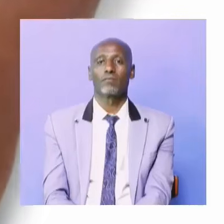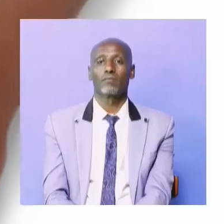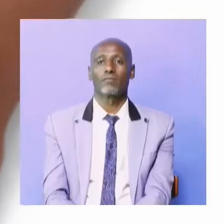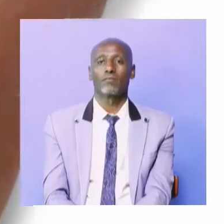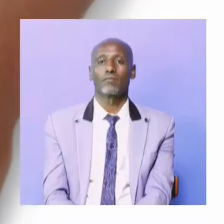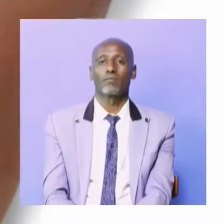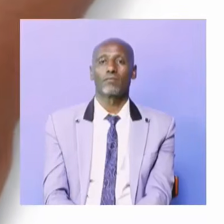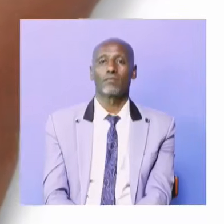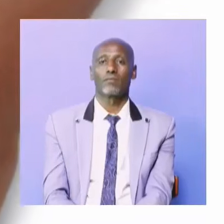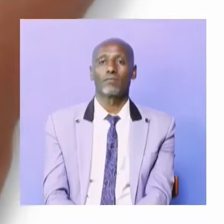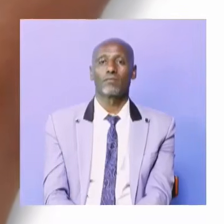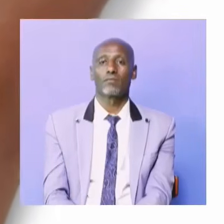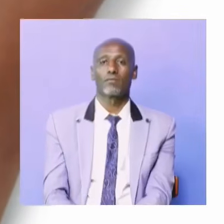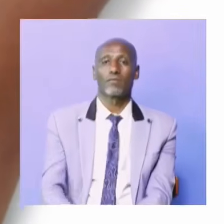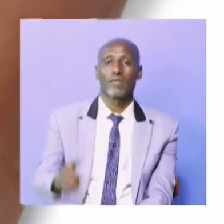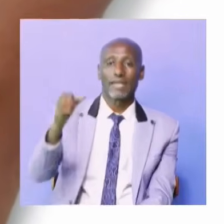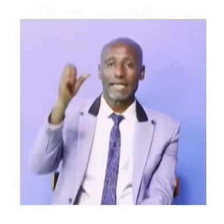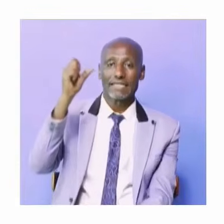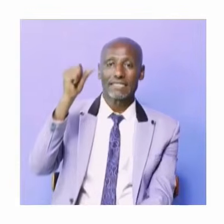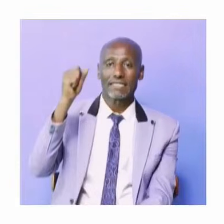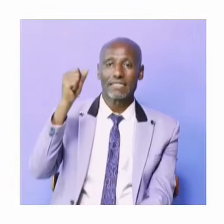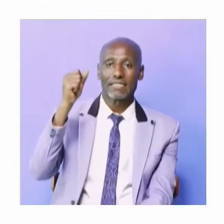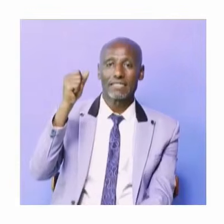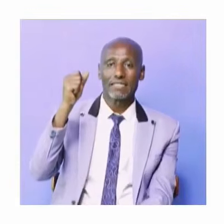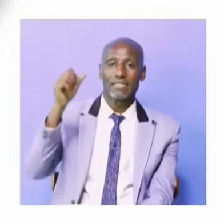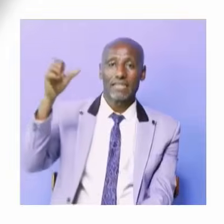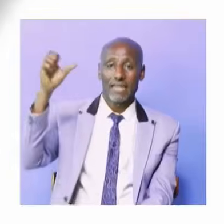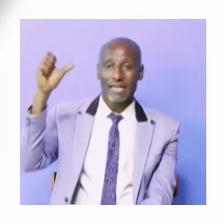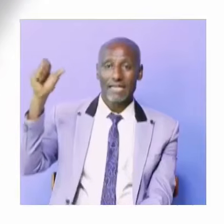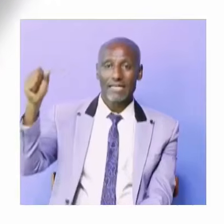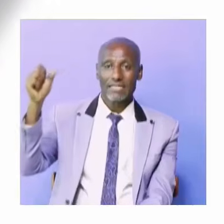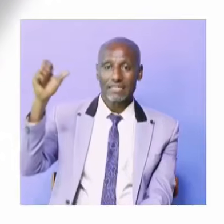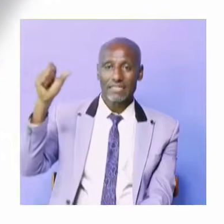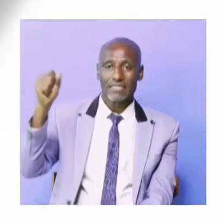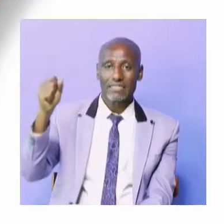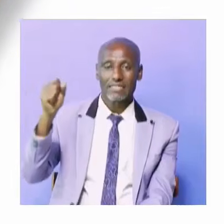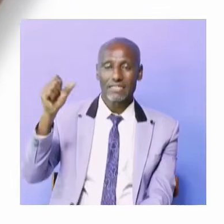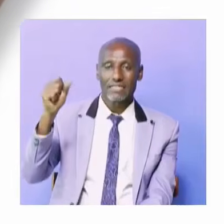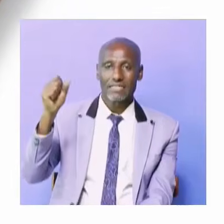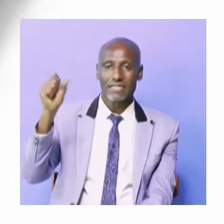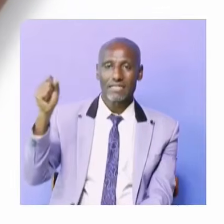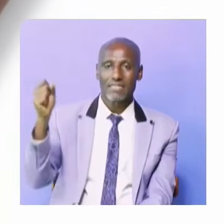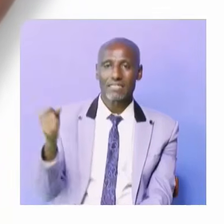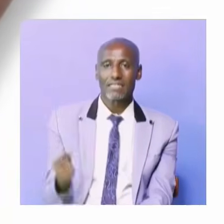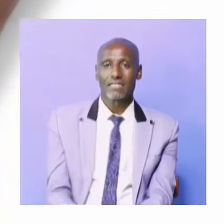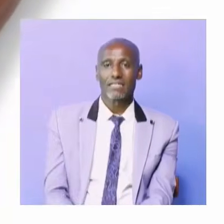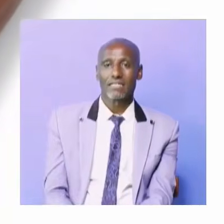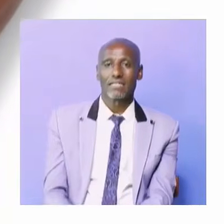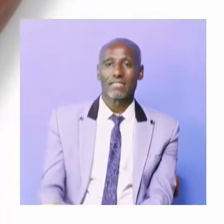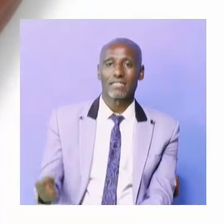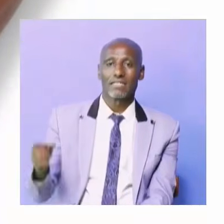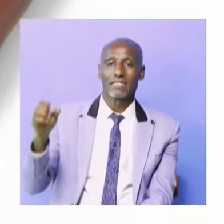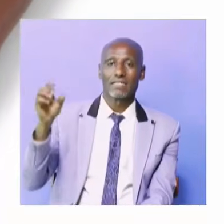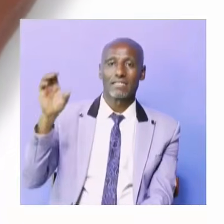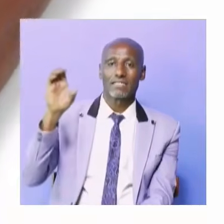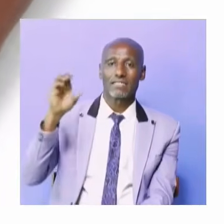by S, SS, or what we call double S, CH,